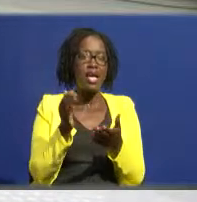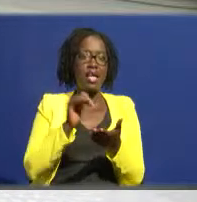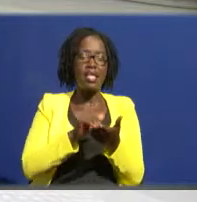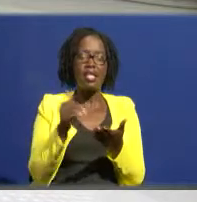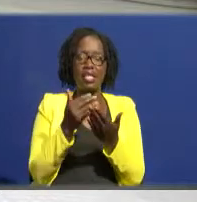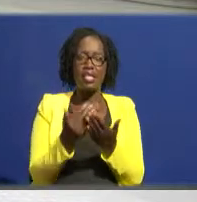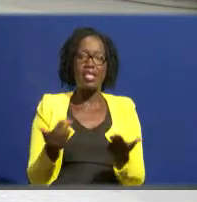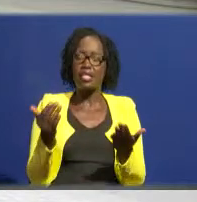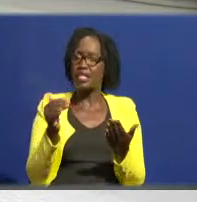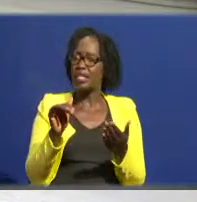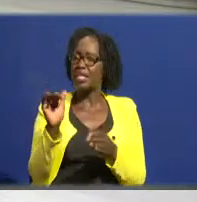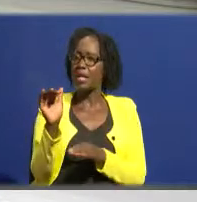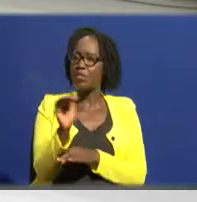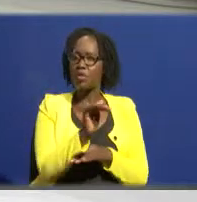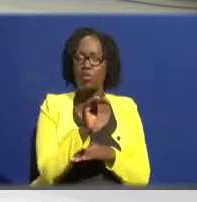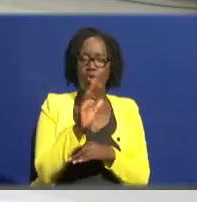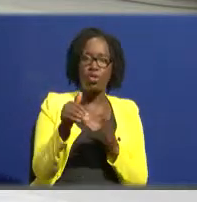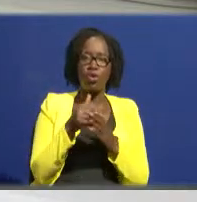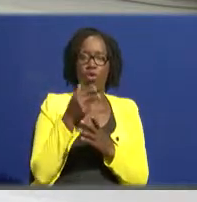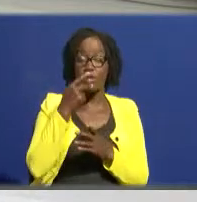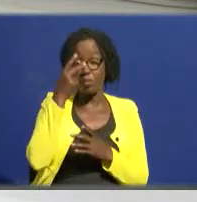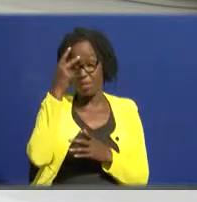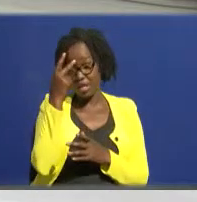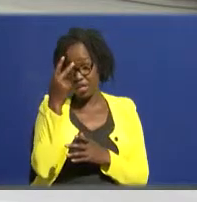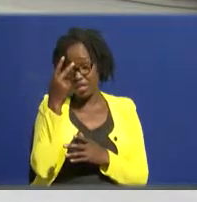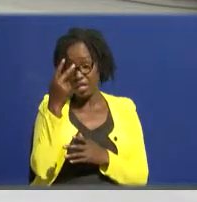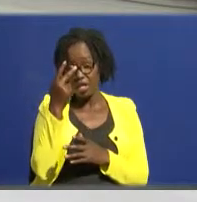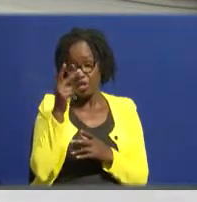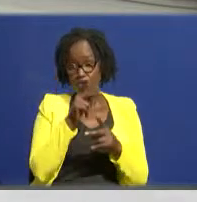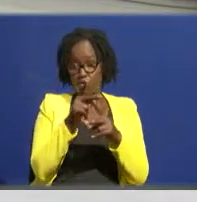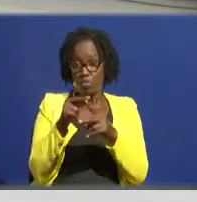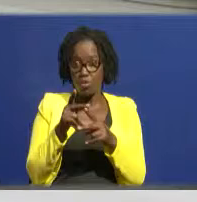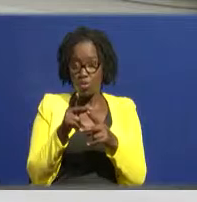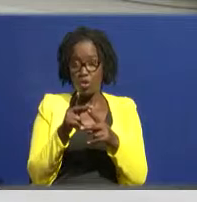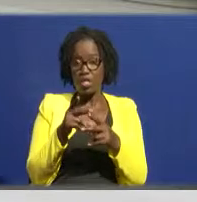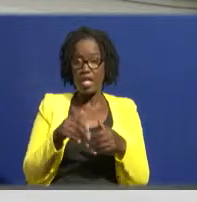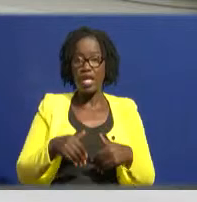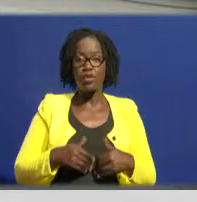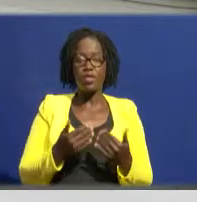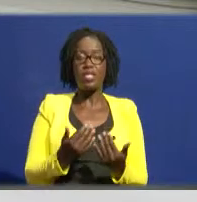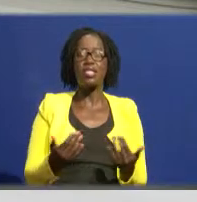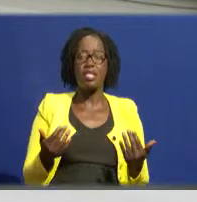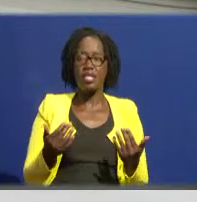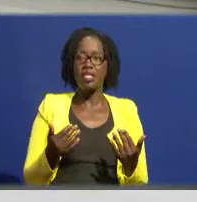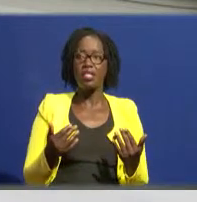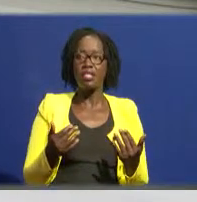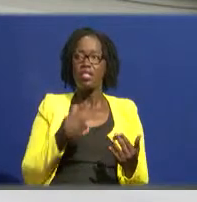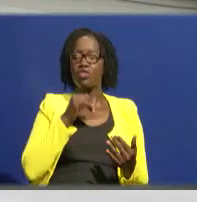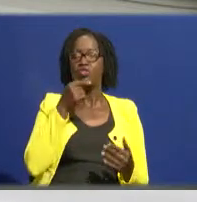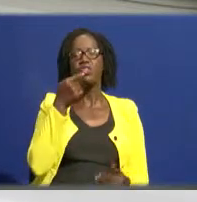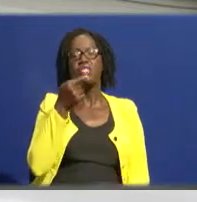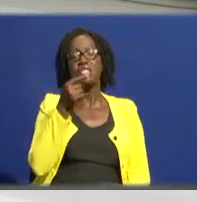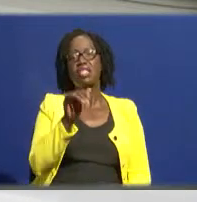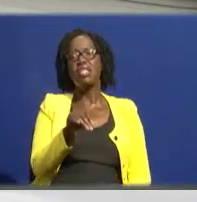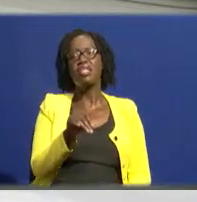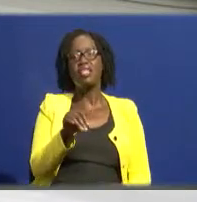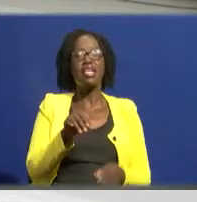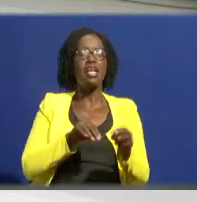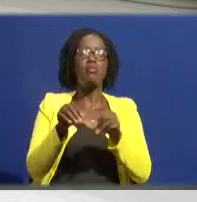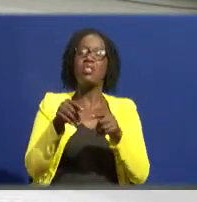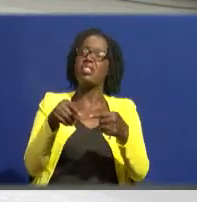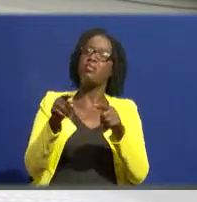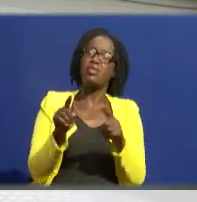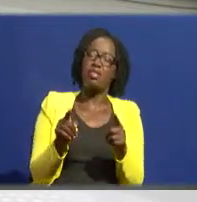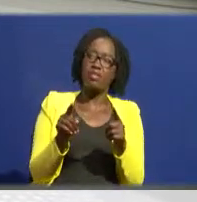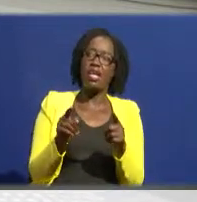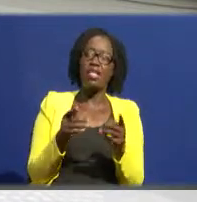that I'm requesting all our parents and guardians to take care. A youth is a child. You don't say they can manage themselves